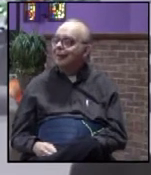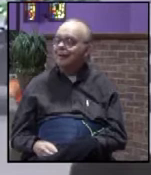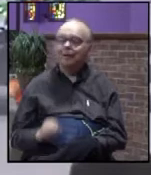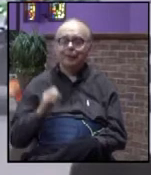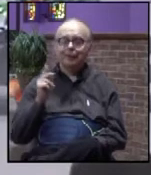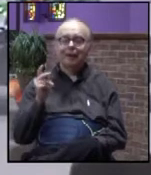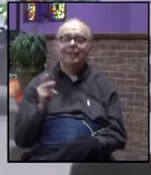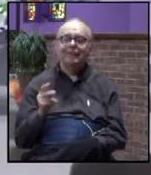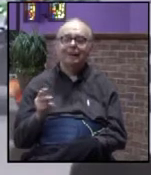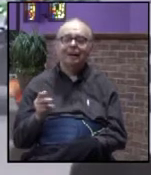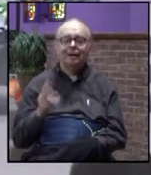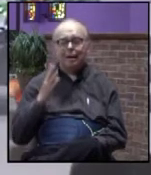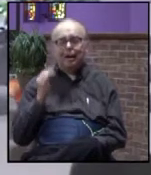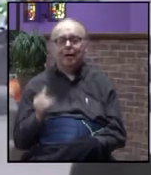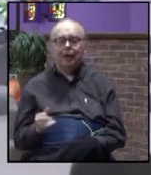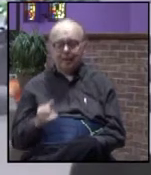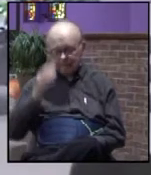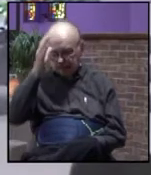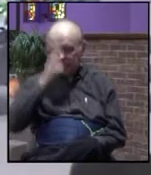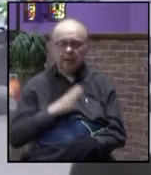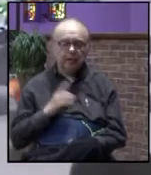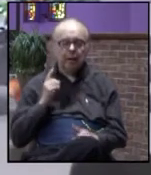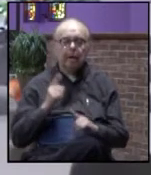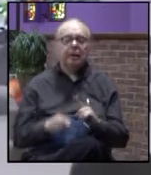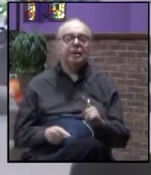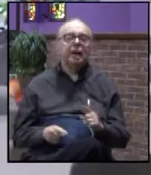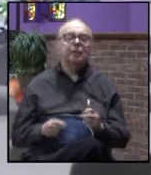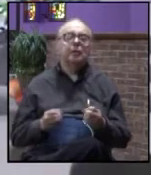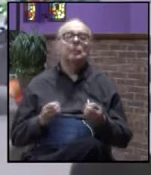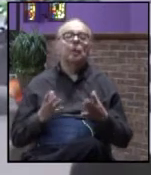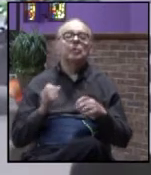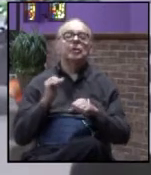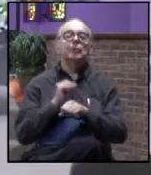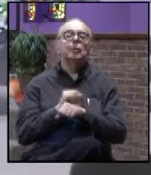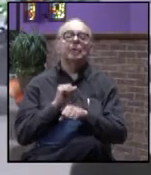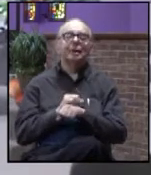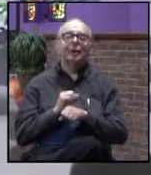Okay? Because men can't multitask.